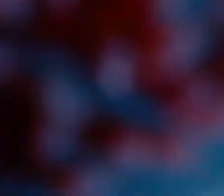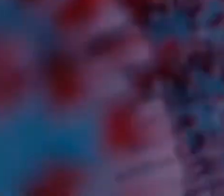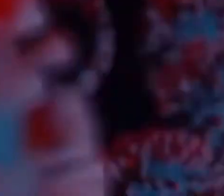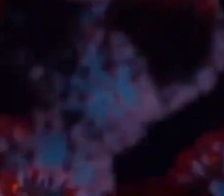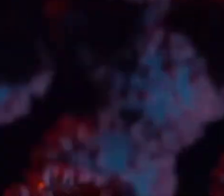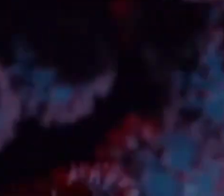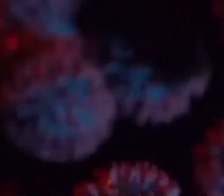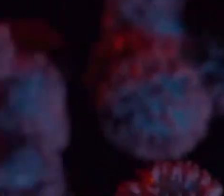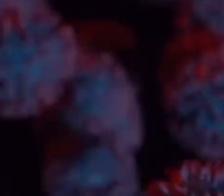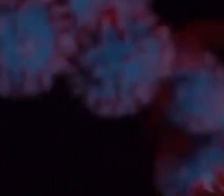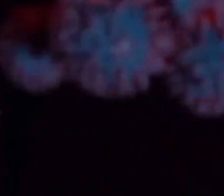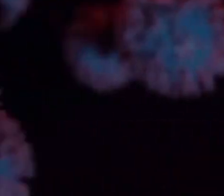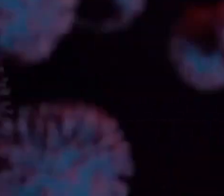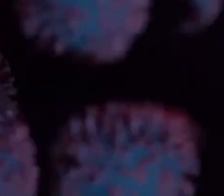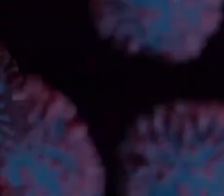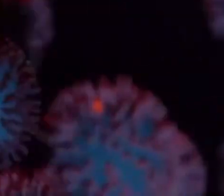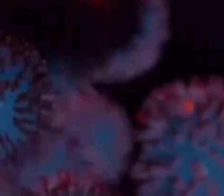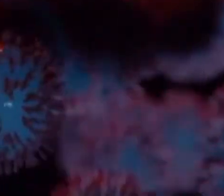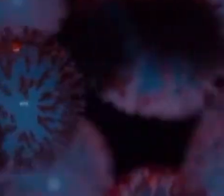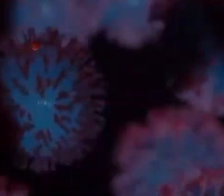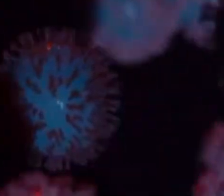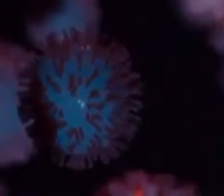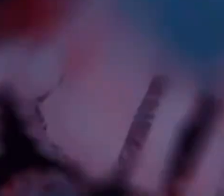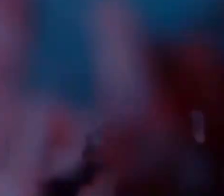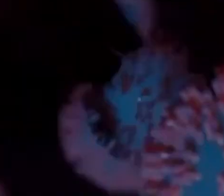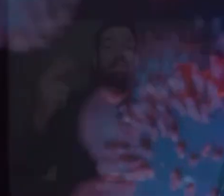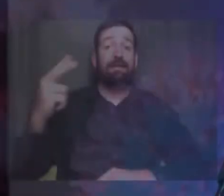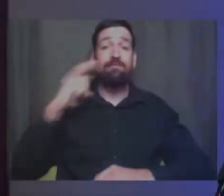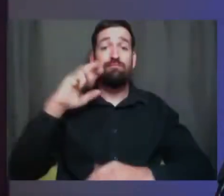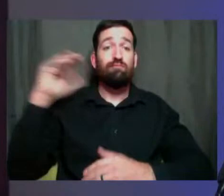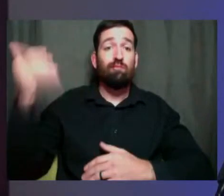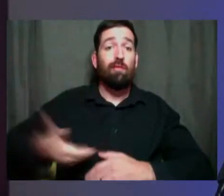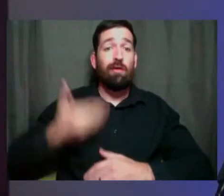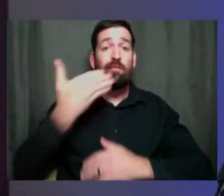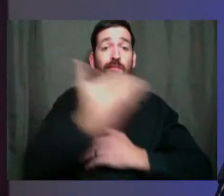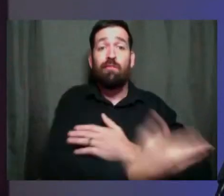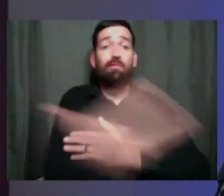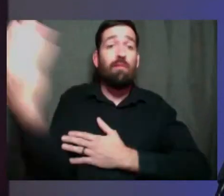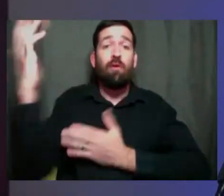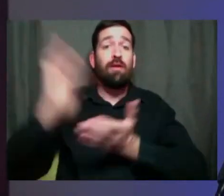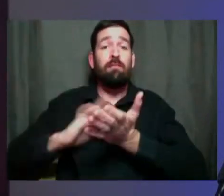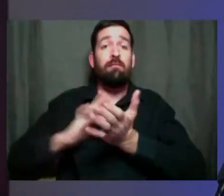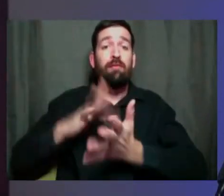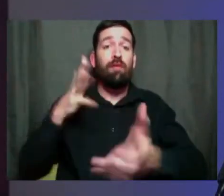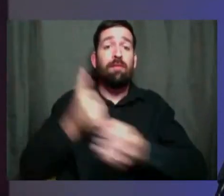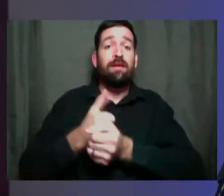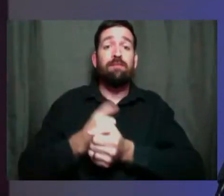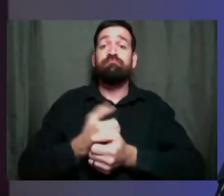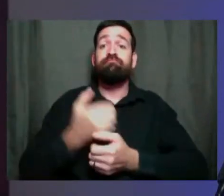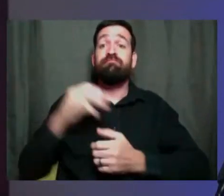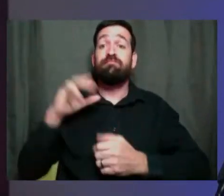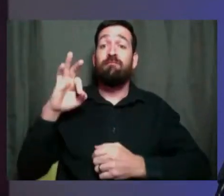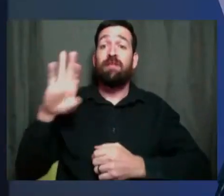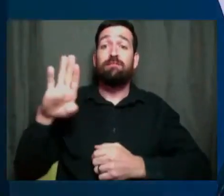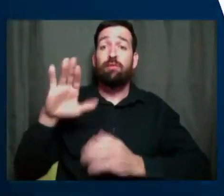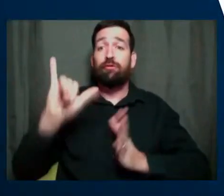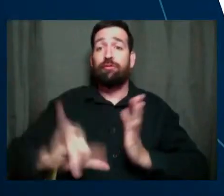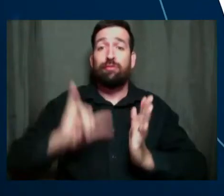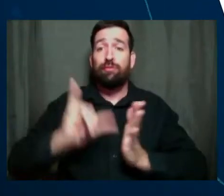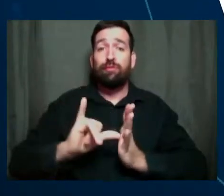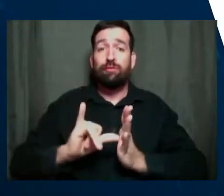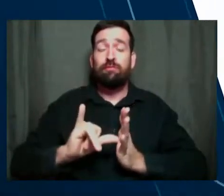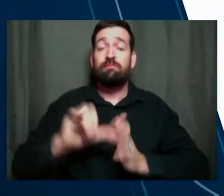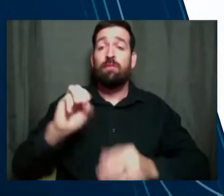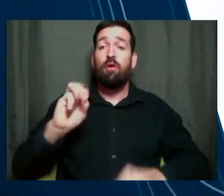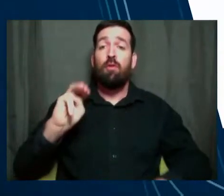Good morning. It is Thursday, December 2nd, and welcome to the Morning Medical Update. Thank you for joining us today on Facebook and on YouTube. The Omicron variant